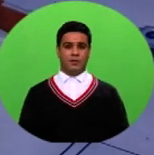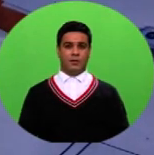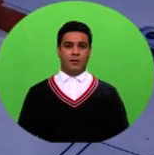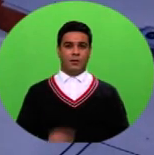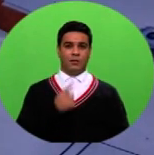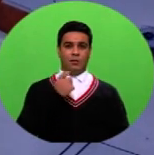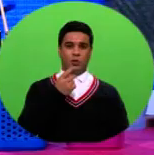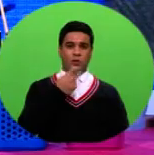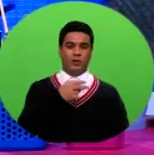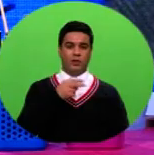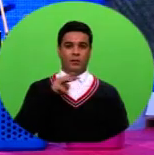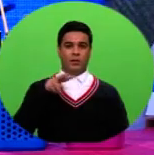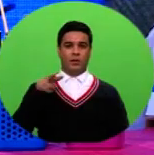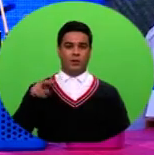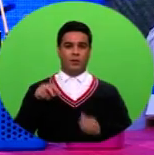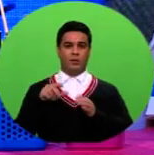120.